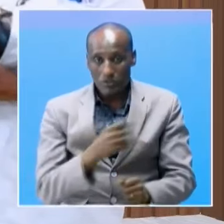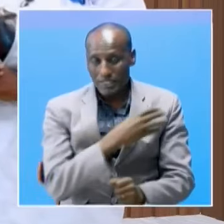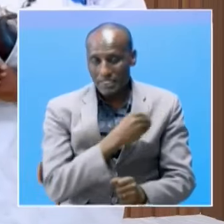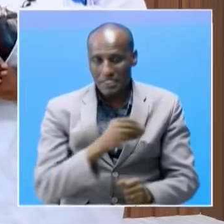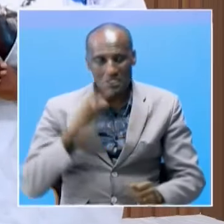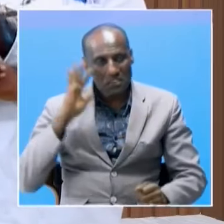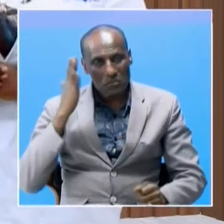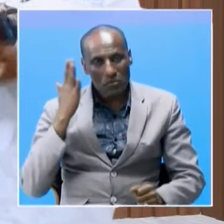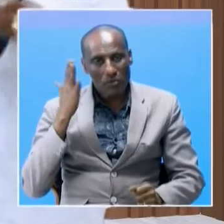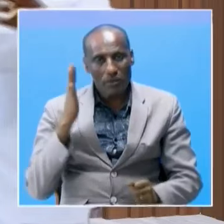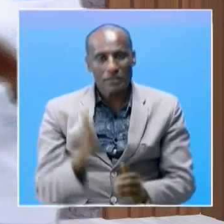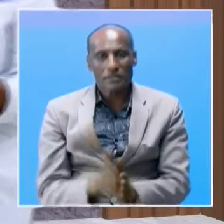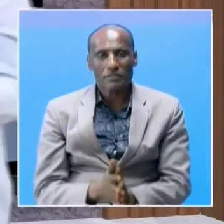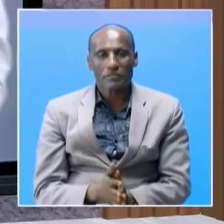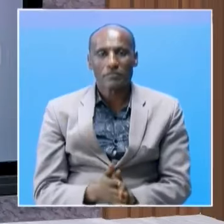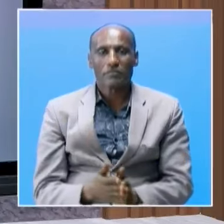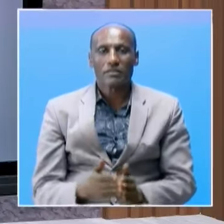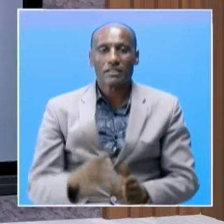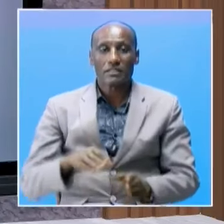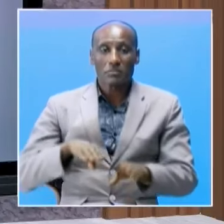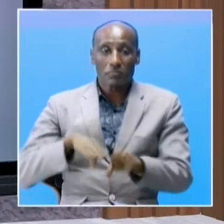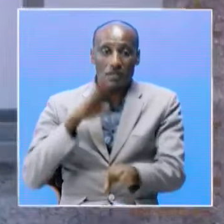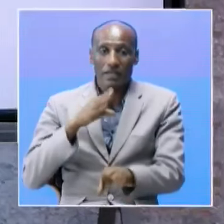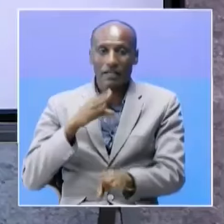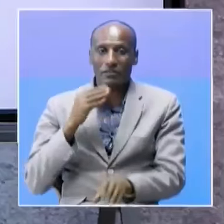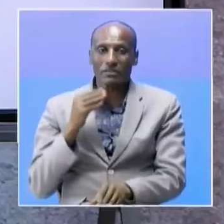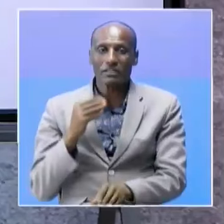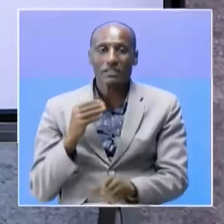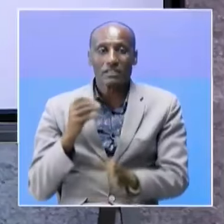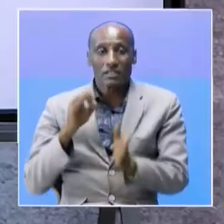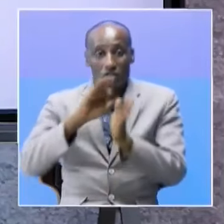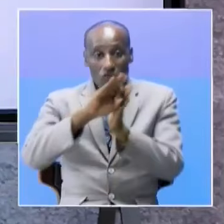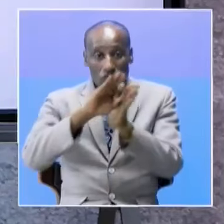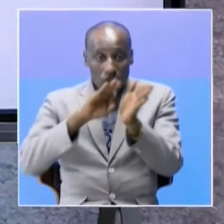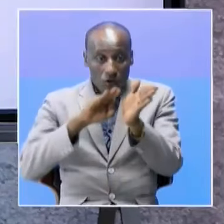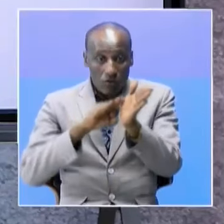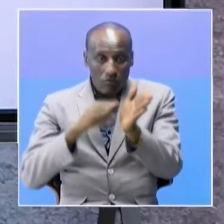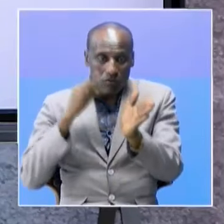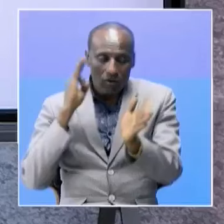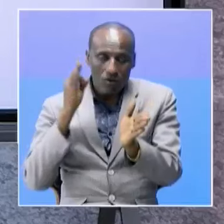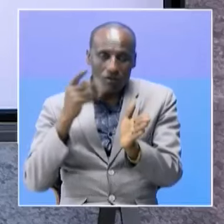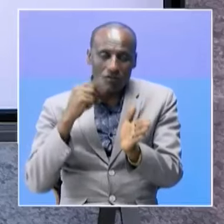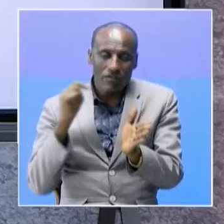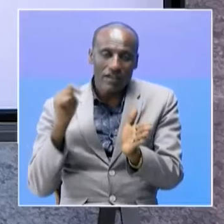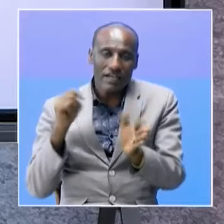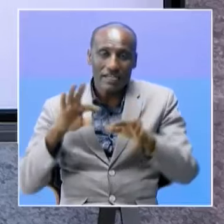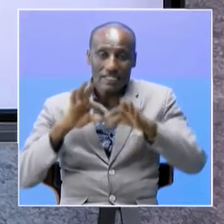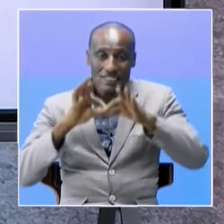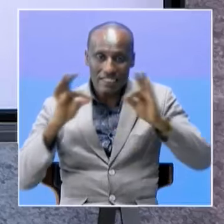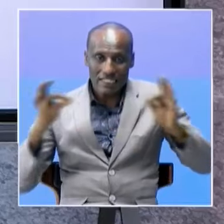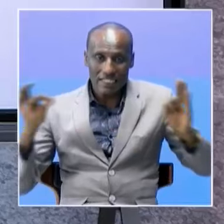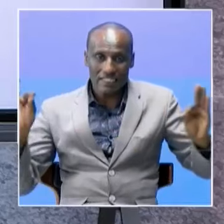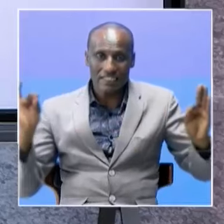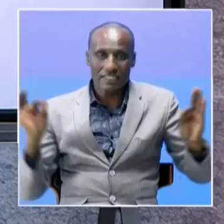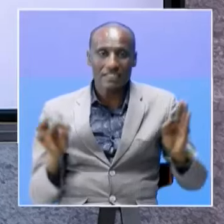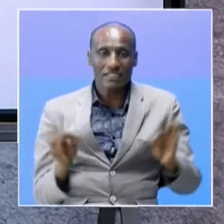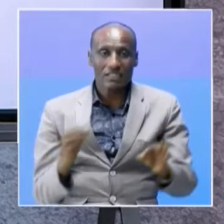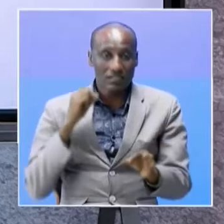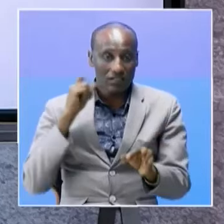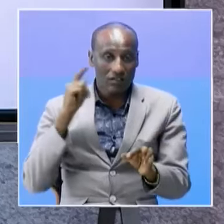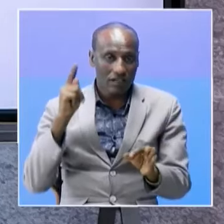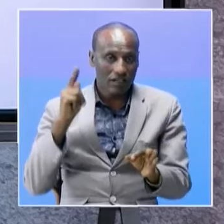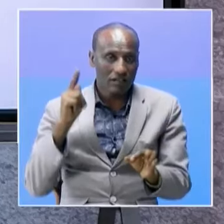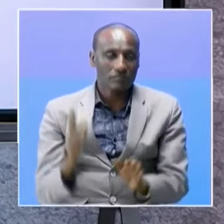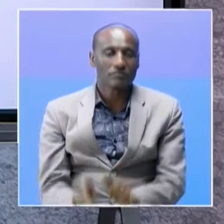probability. Now let's bring out the form of the sentences from these sentences. All right?